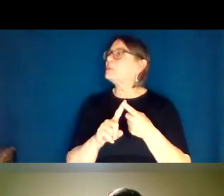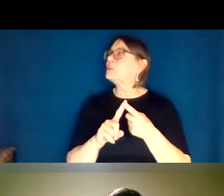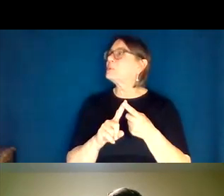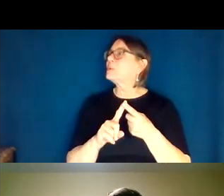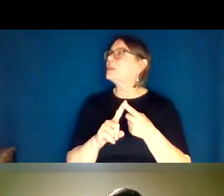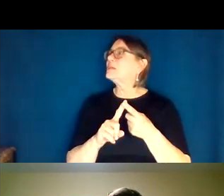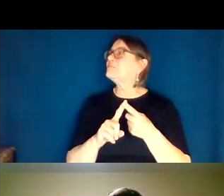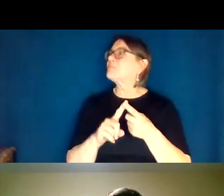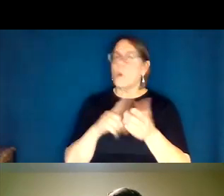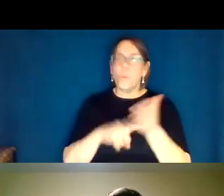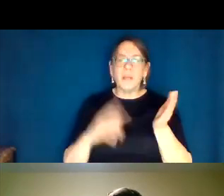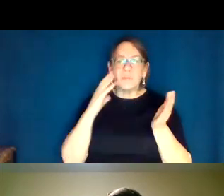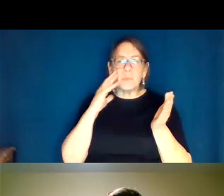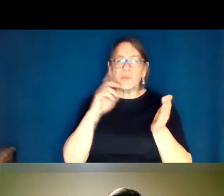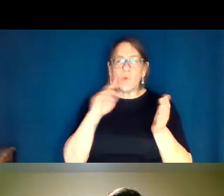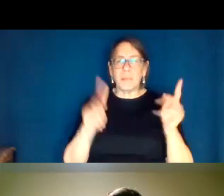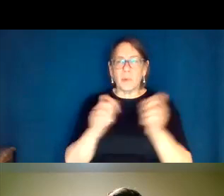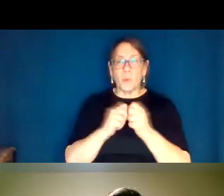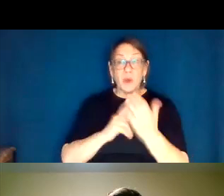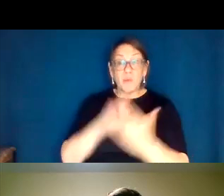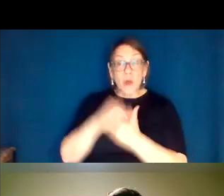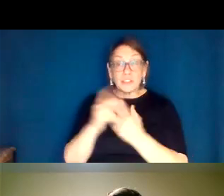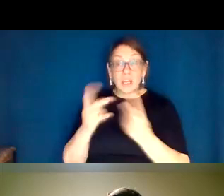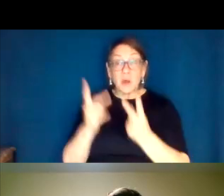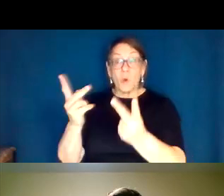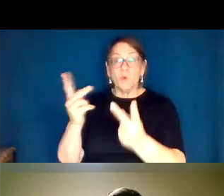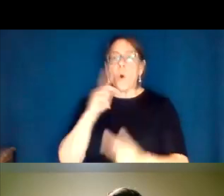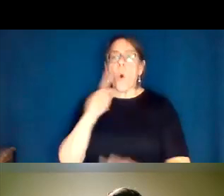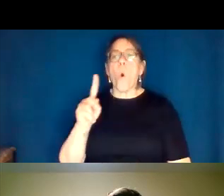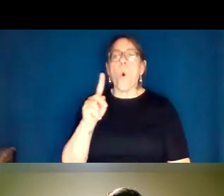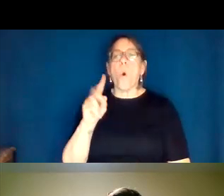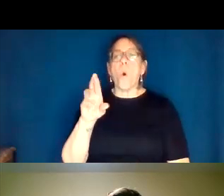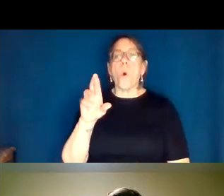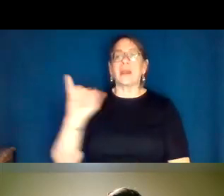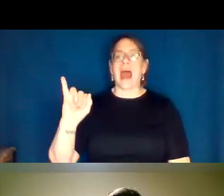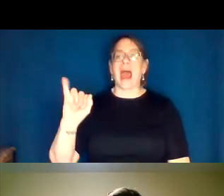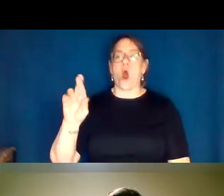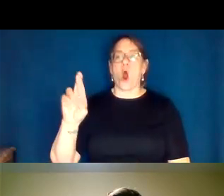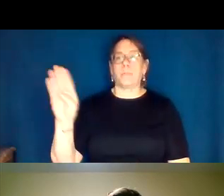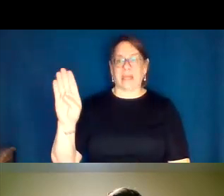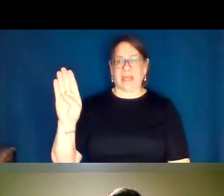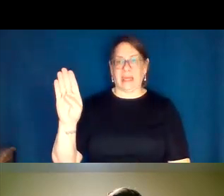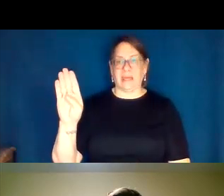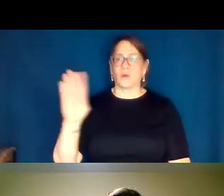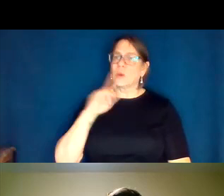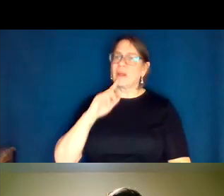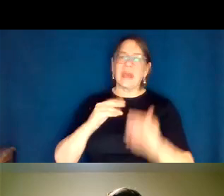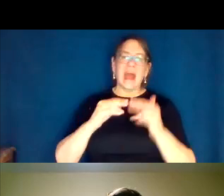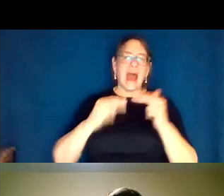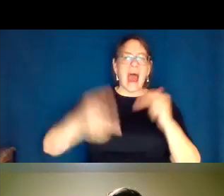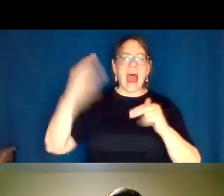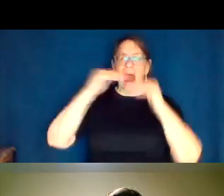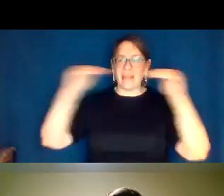familiar for any sort of like project proposal or an IRB proposal. What that lays out is at a high level, what's my